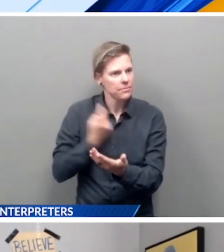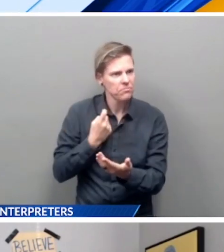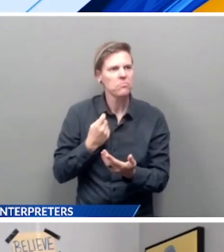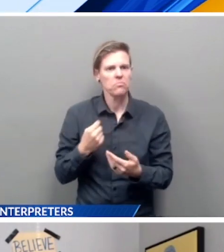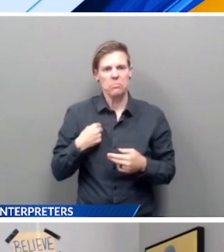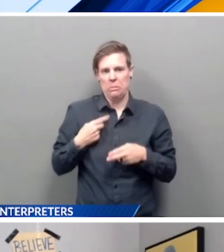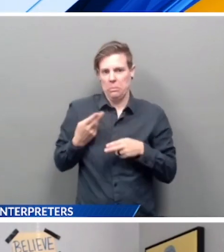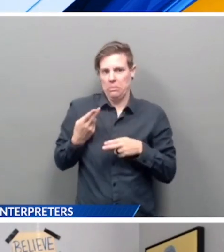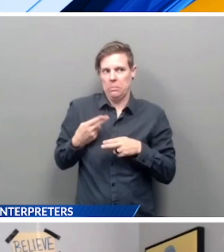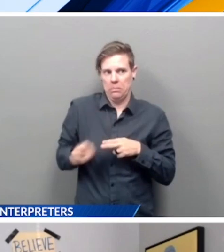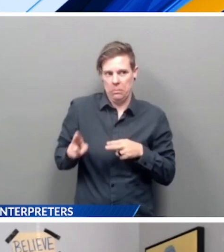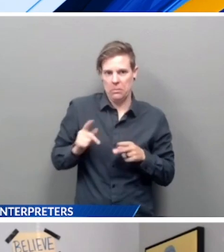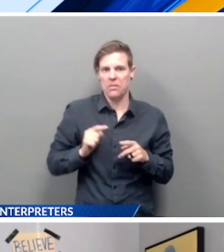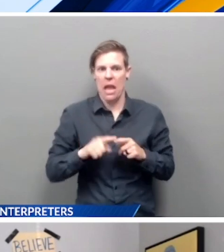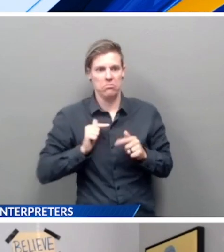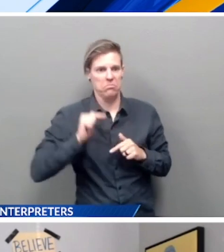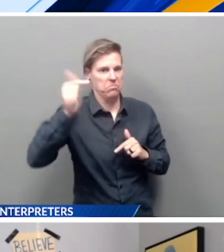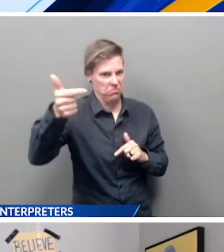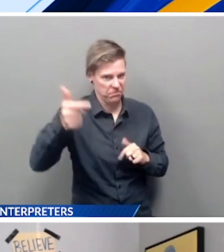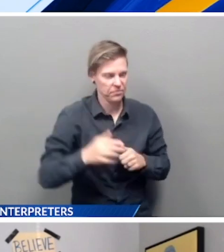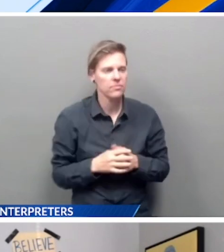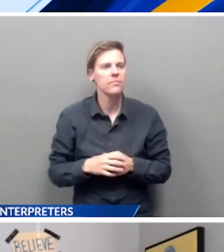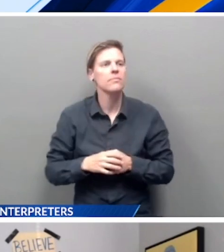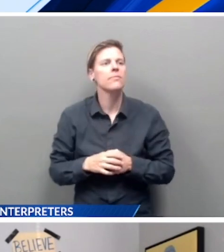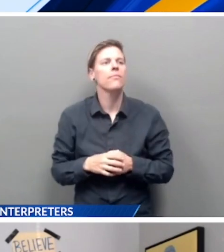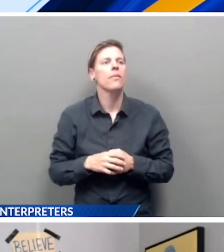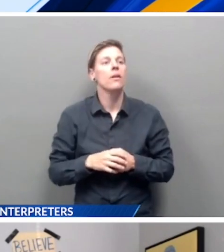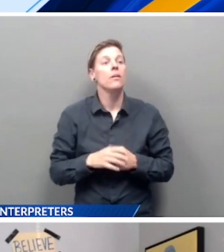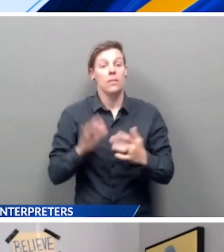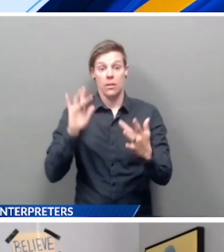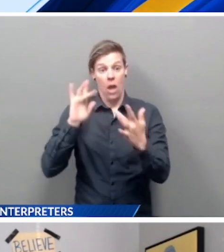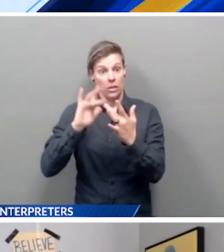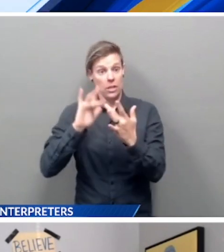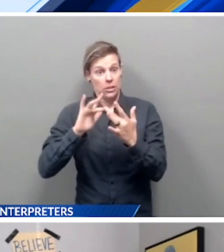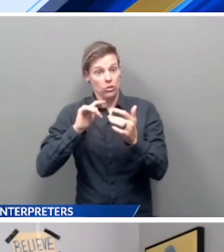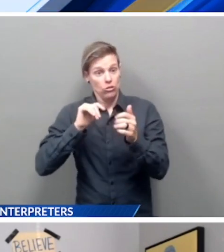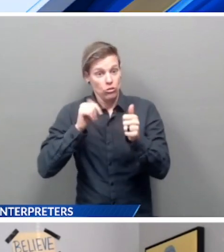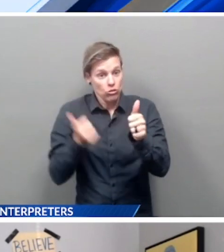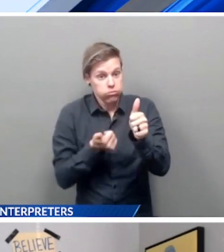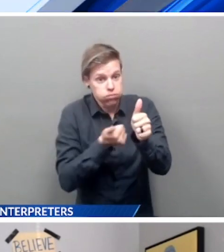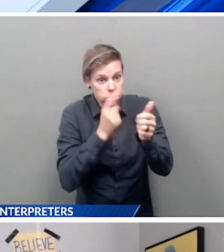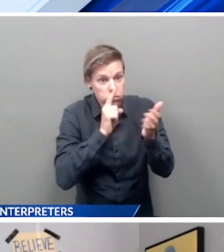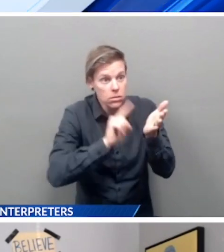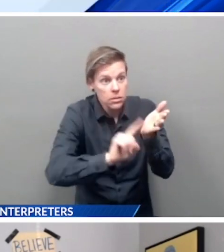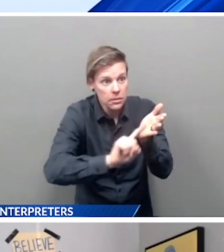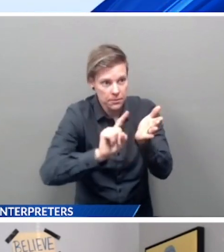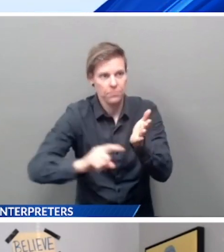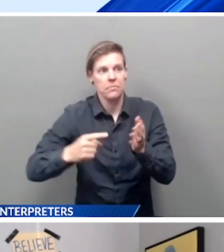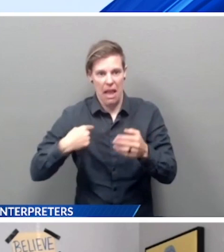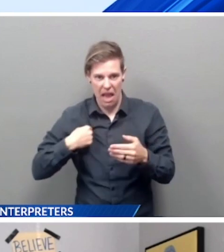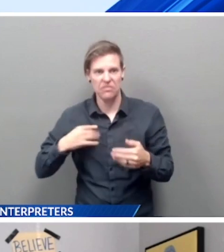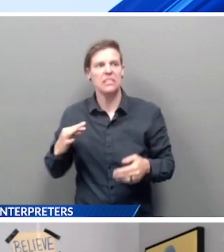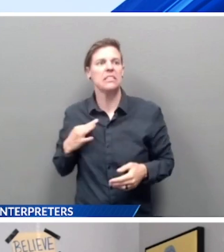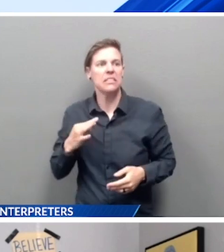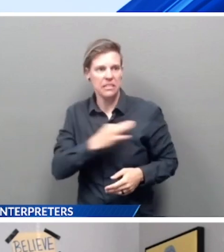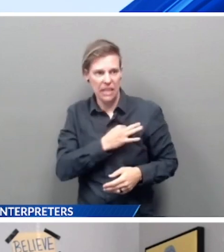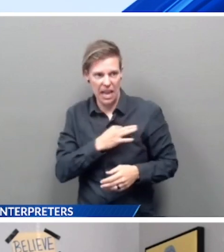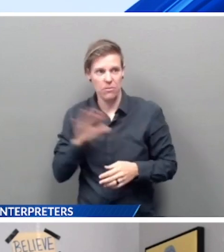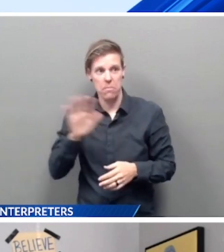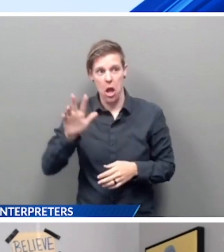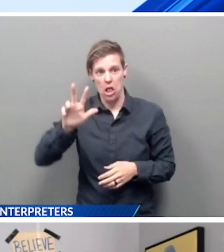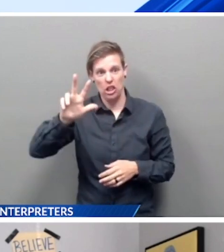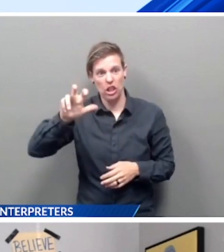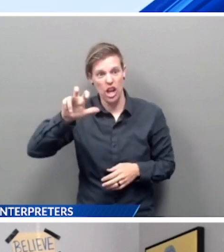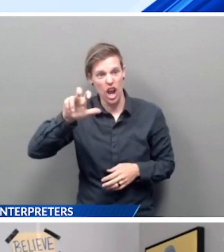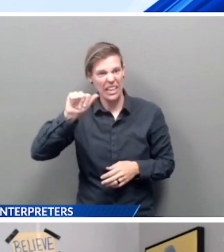have a contact tracing unit that's staffed up to handle 300 cases a day, and you get 1,500 a